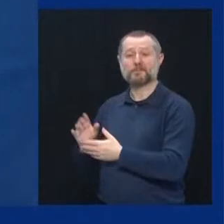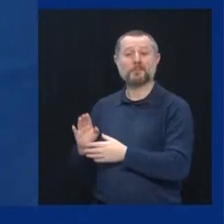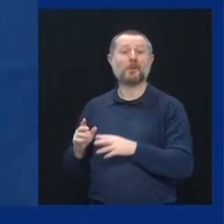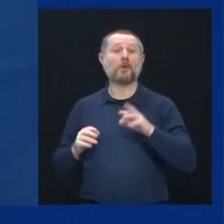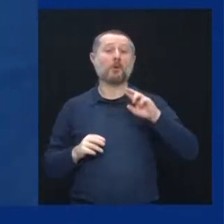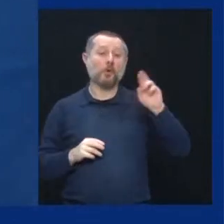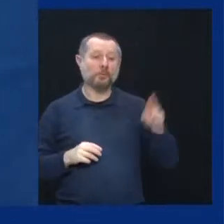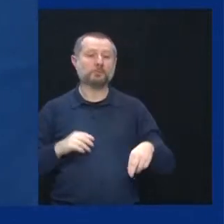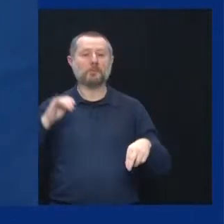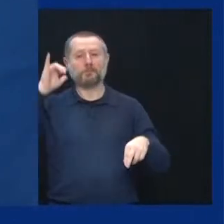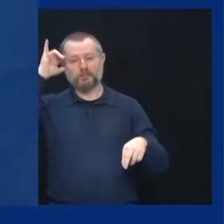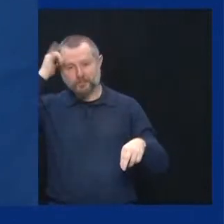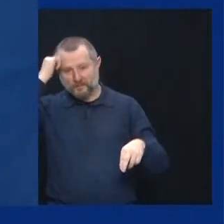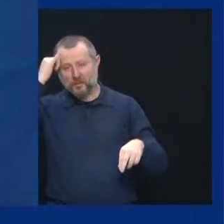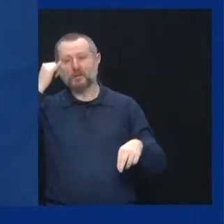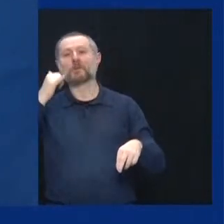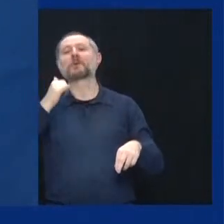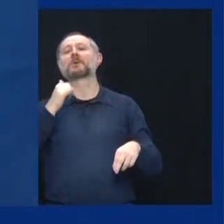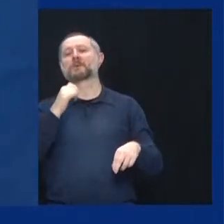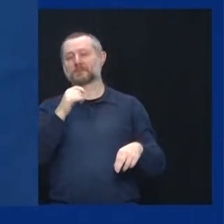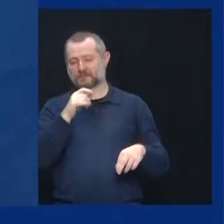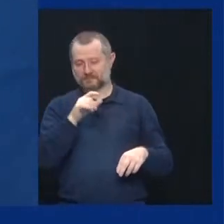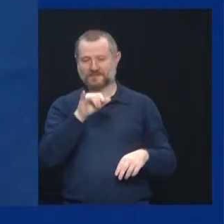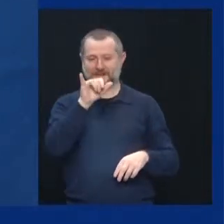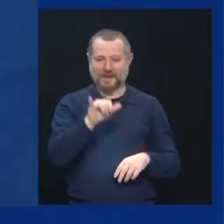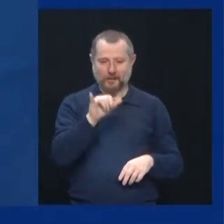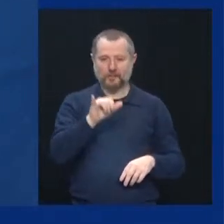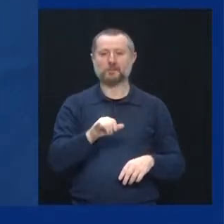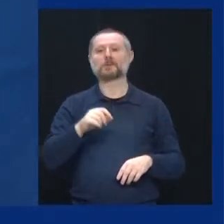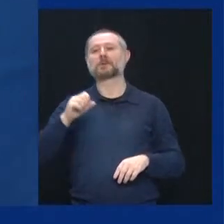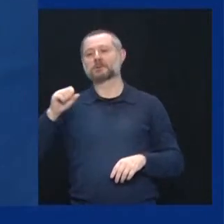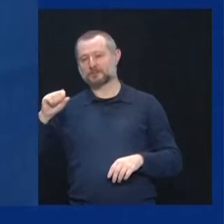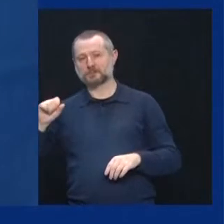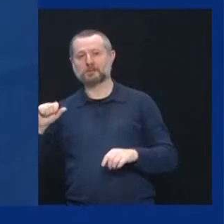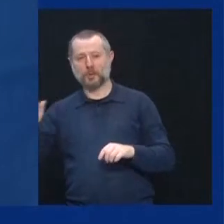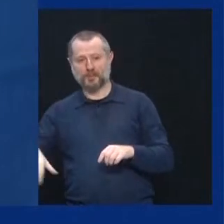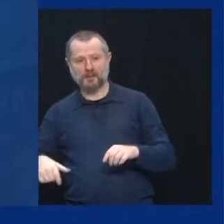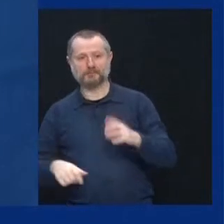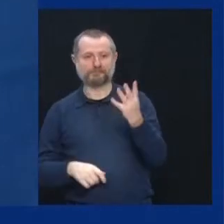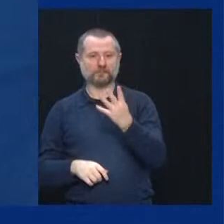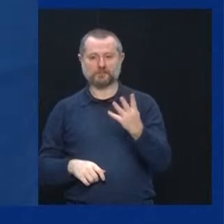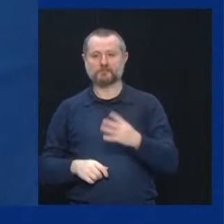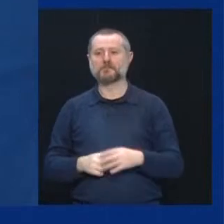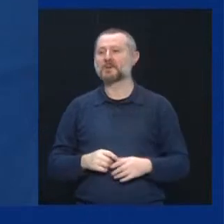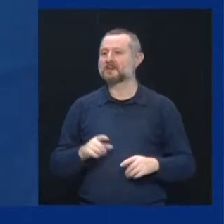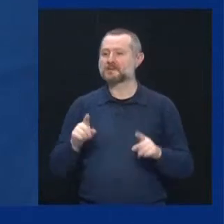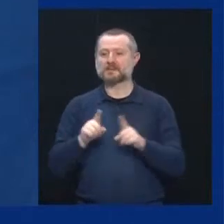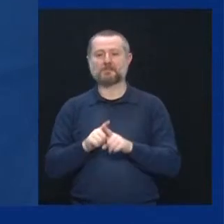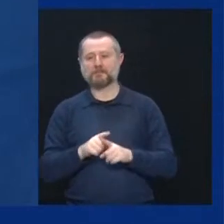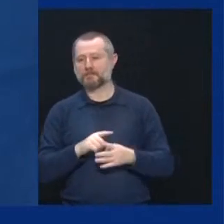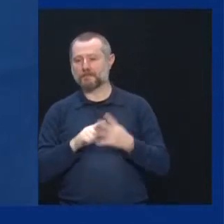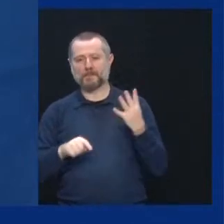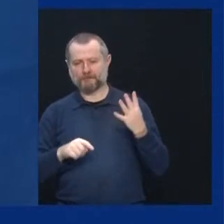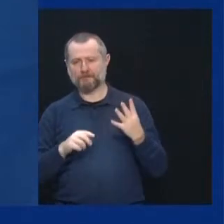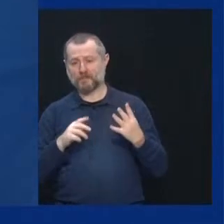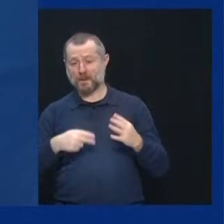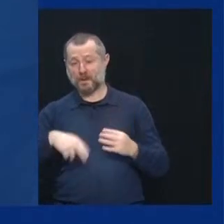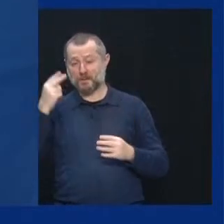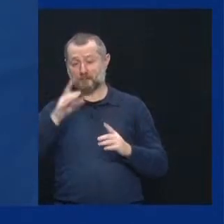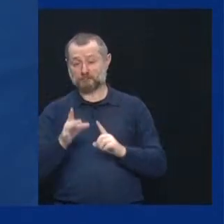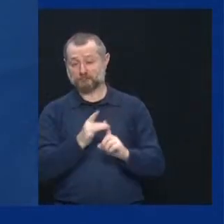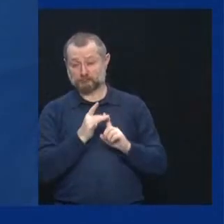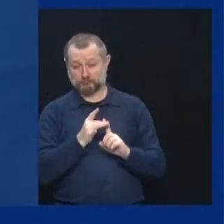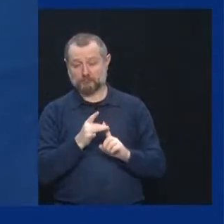Yonkers. Sites again located in socially vulnerable communities with lower vaccination rates. They